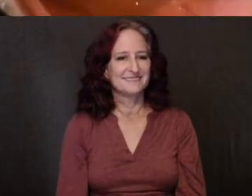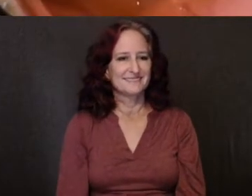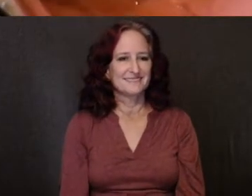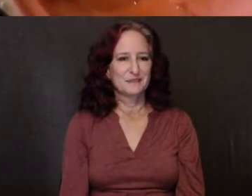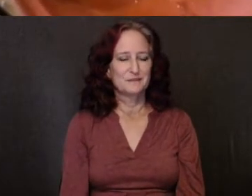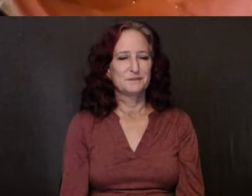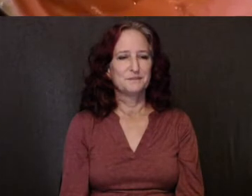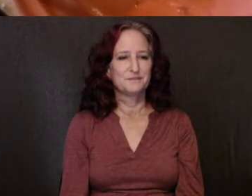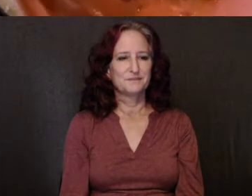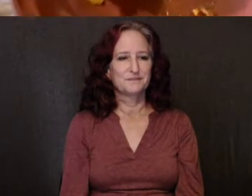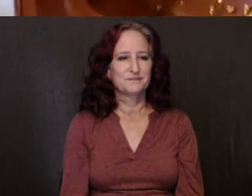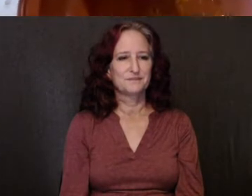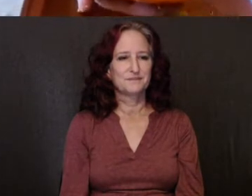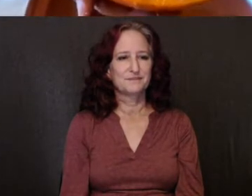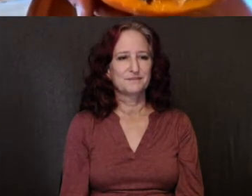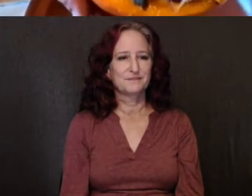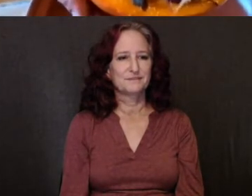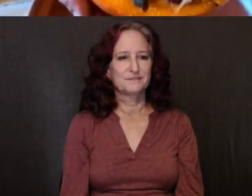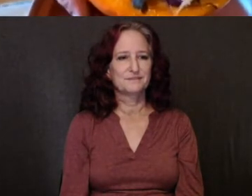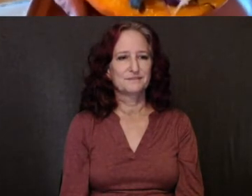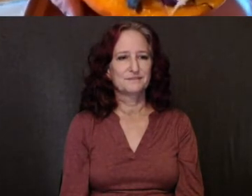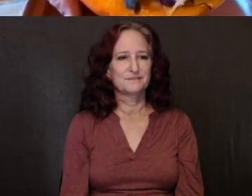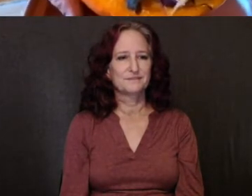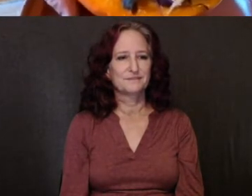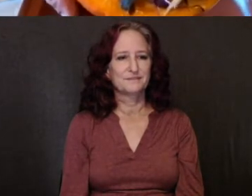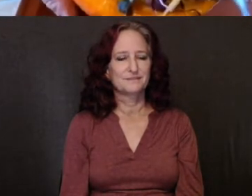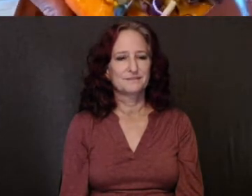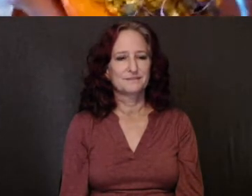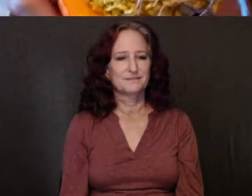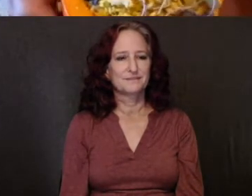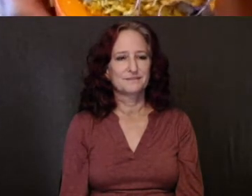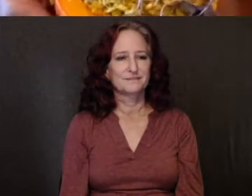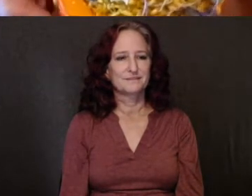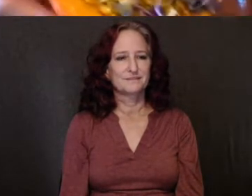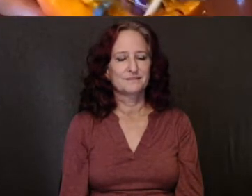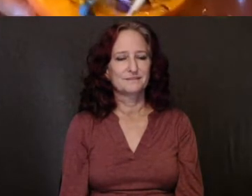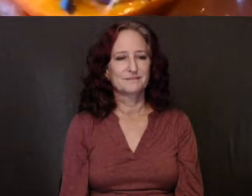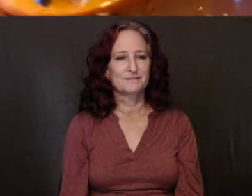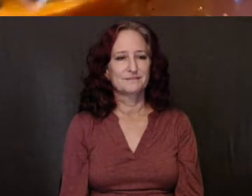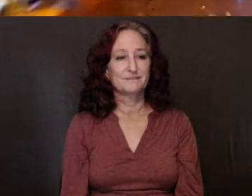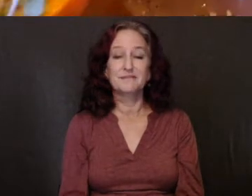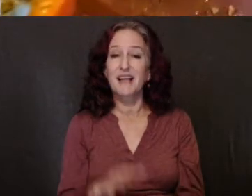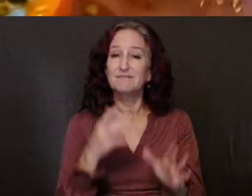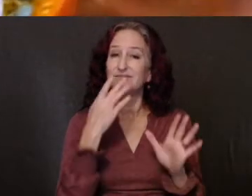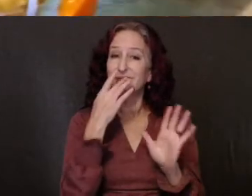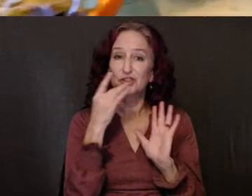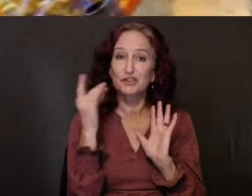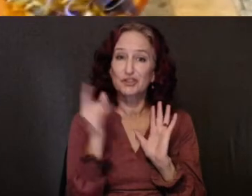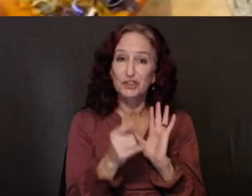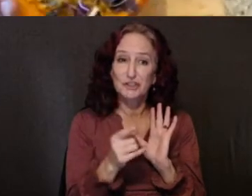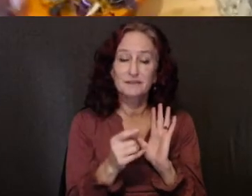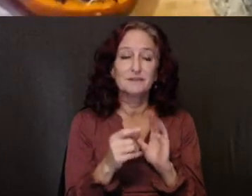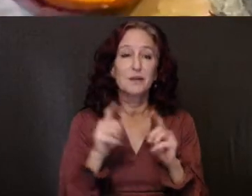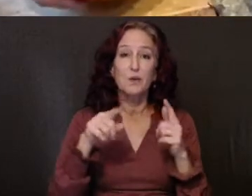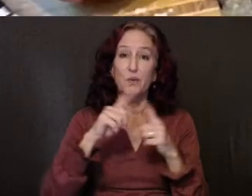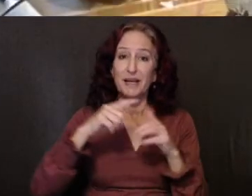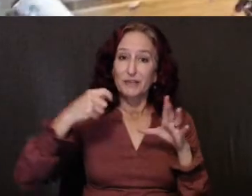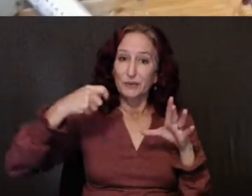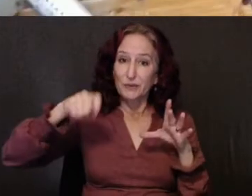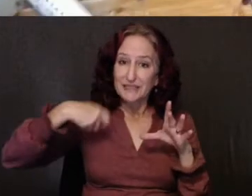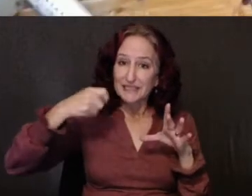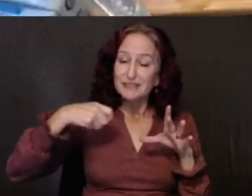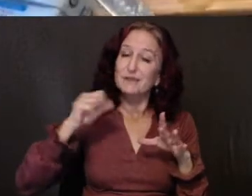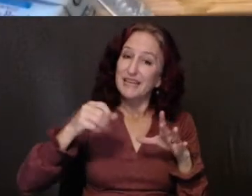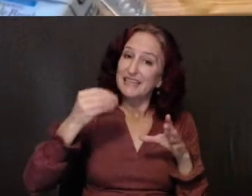and then, ta-da! That's beautiful. So I'll put that over here so people can.